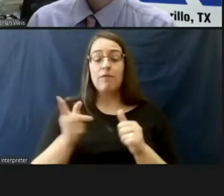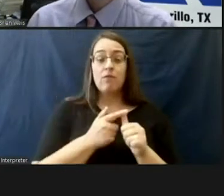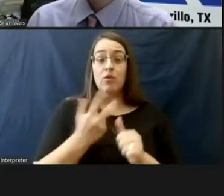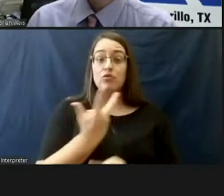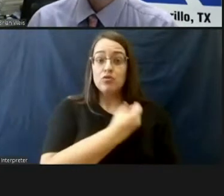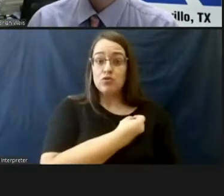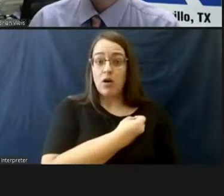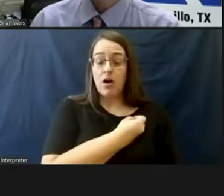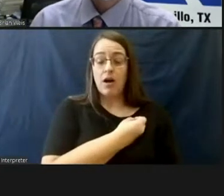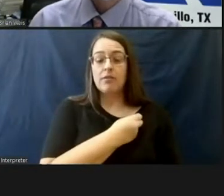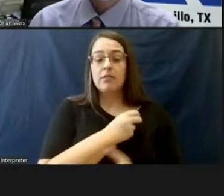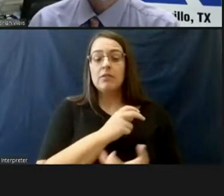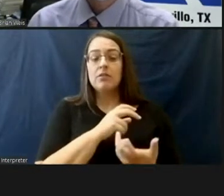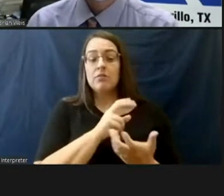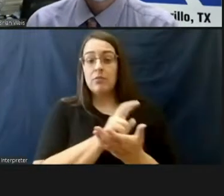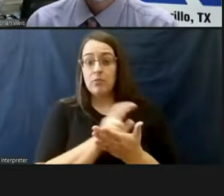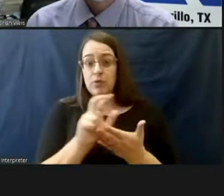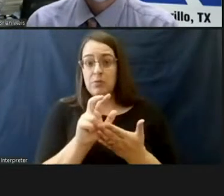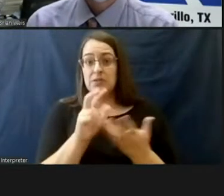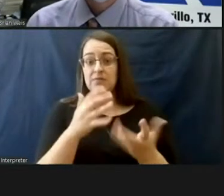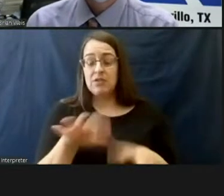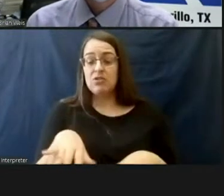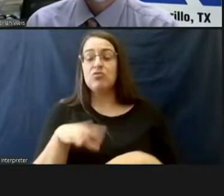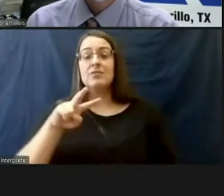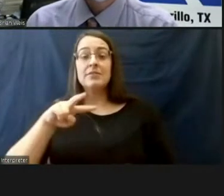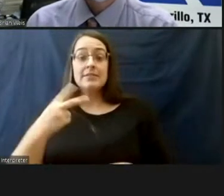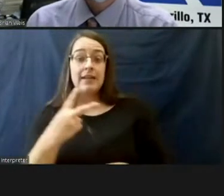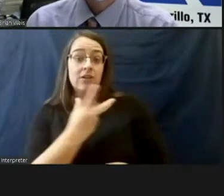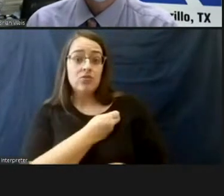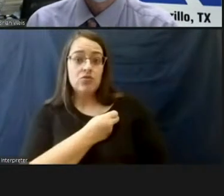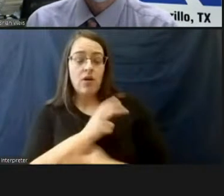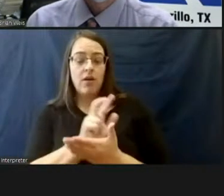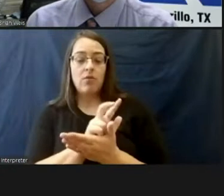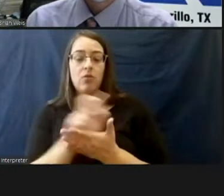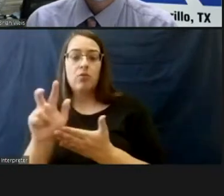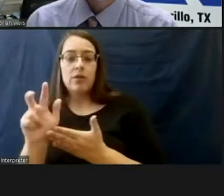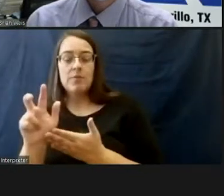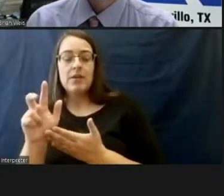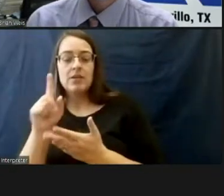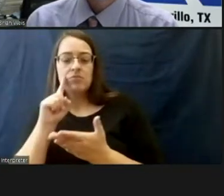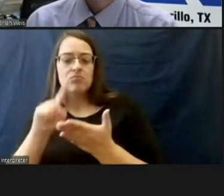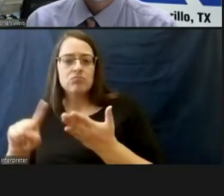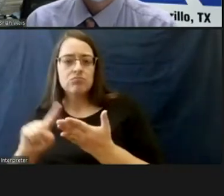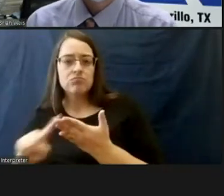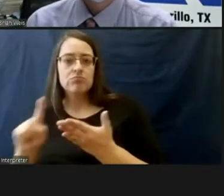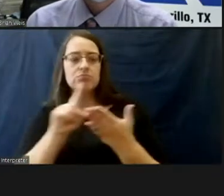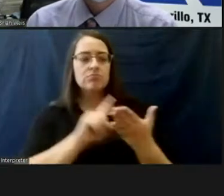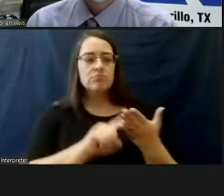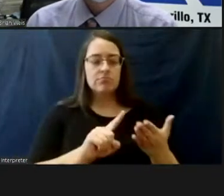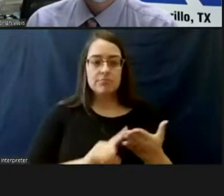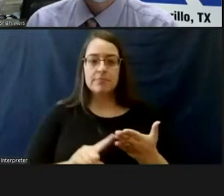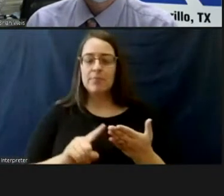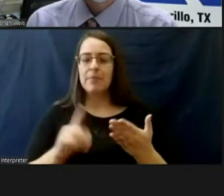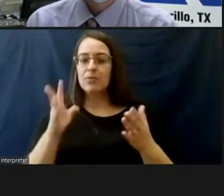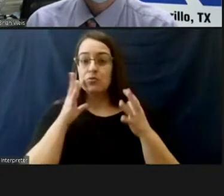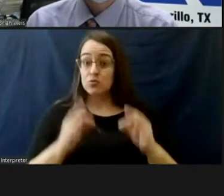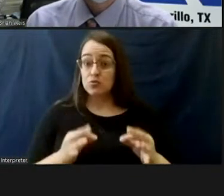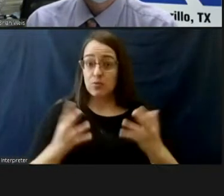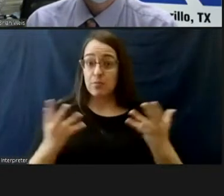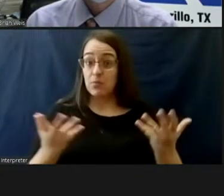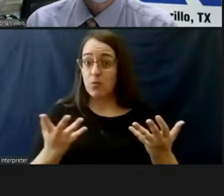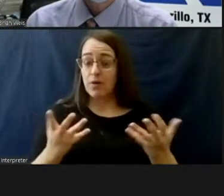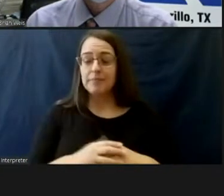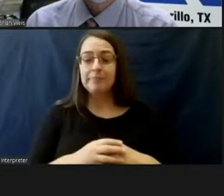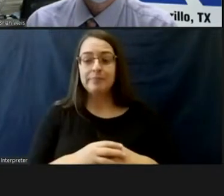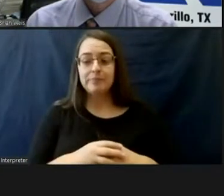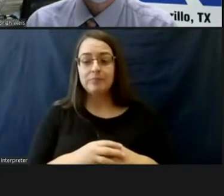weeks beyond the second dose of that 2 vaccination series. And what they determined were that there were no serious